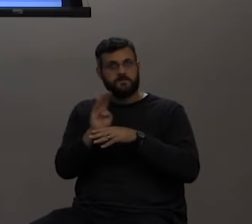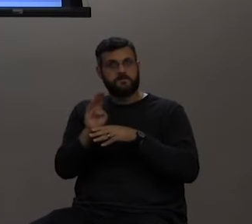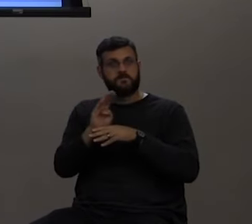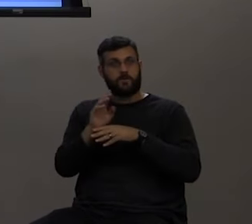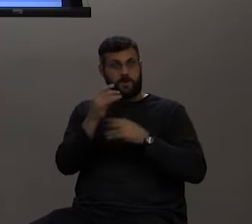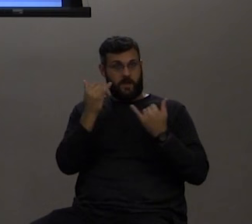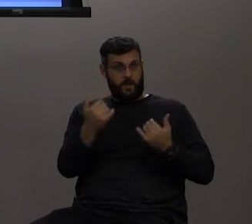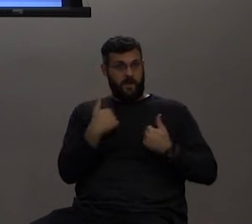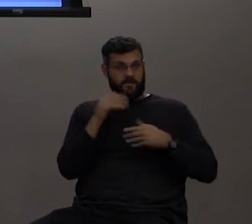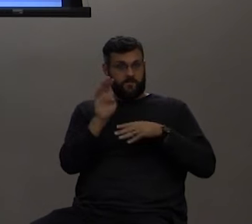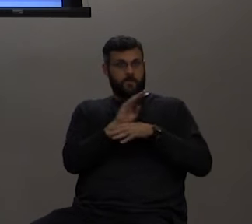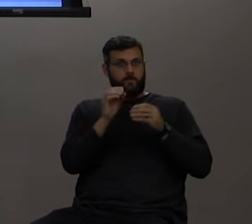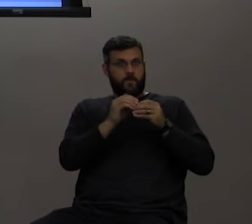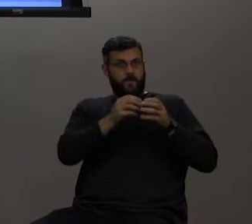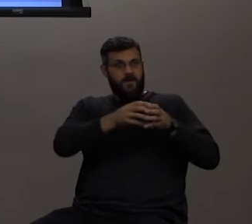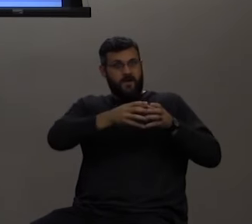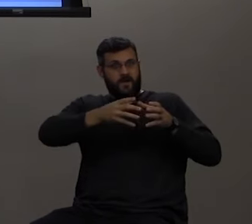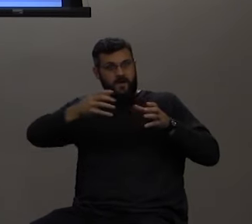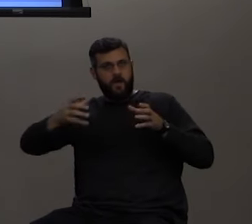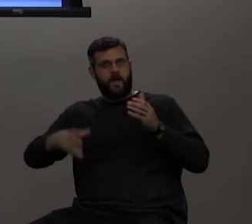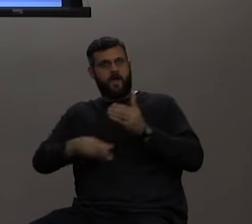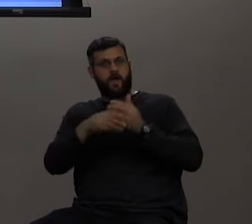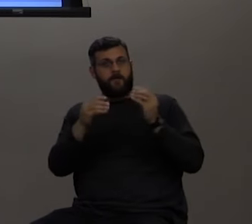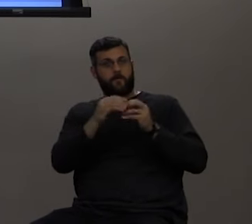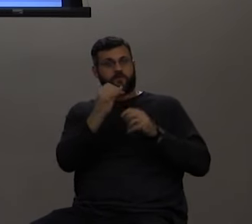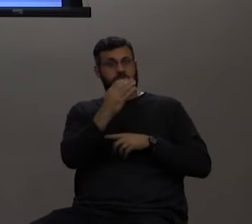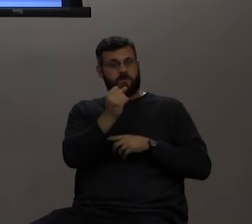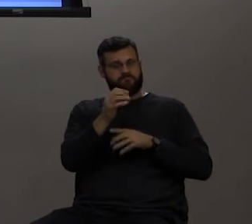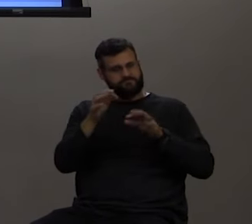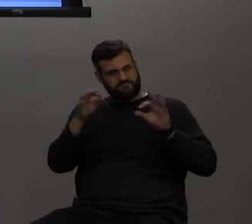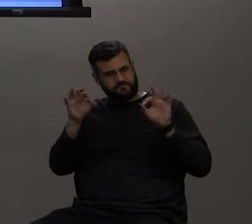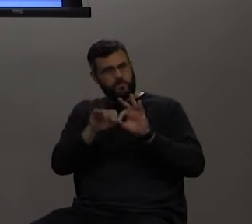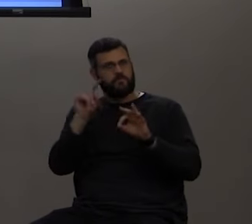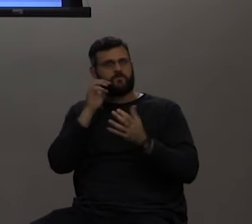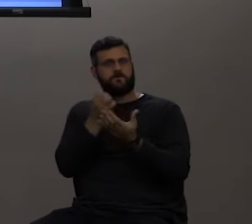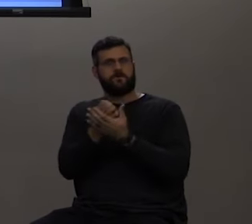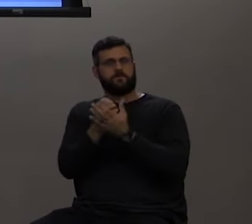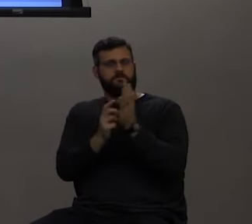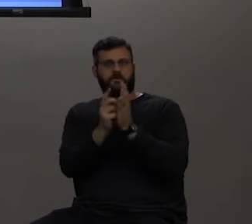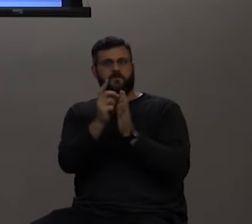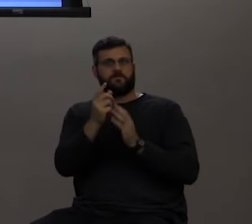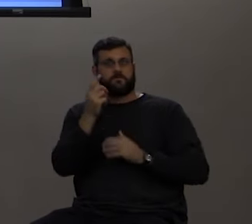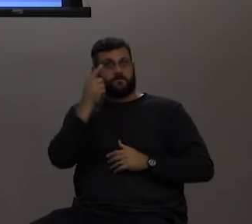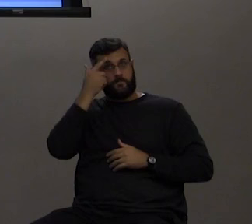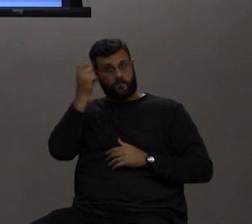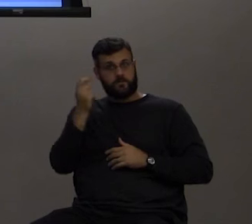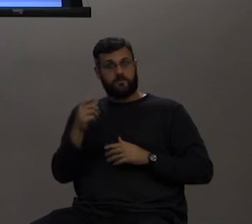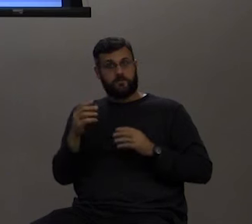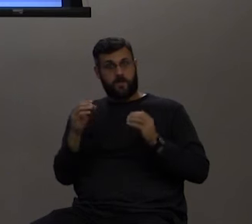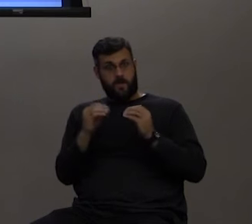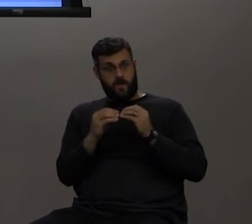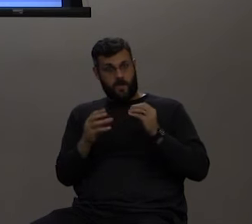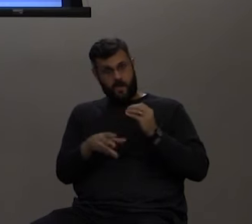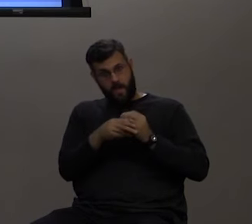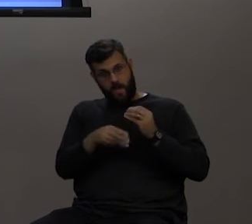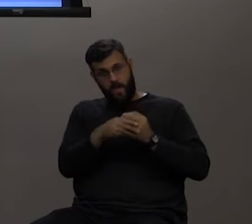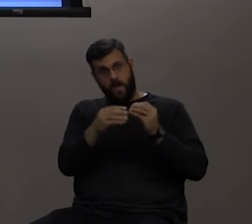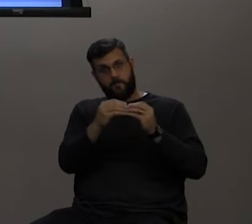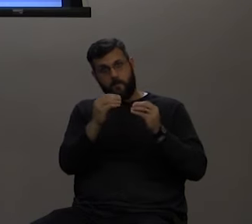expanding existing businesses to add more jobs is essential to economic development, because as you add more